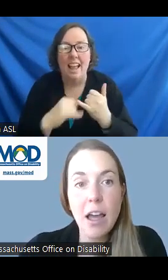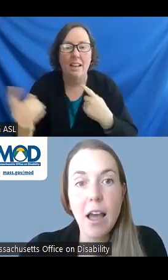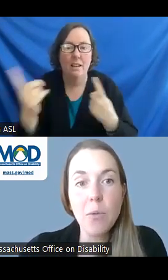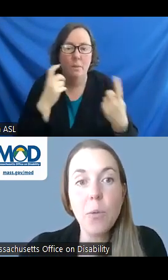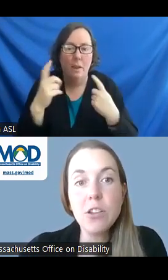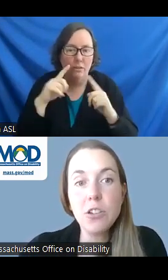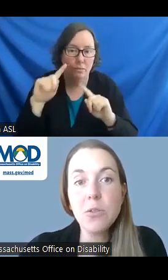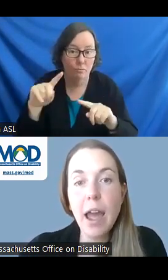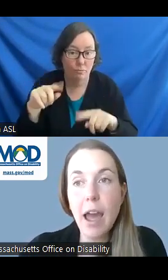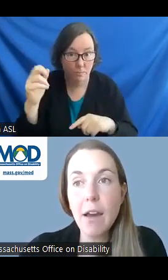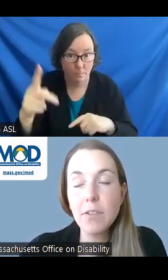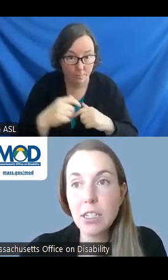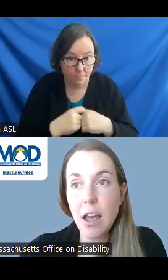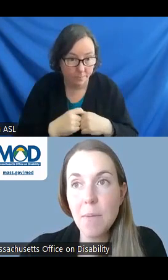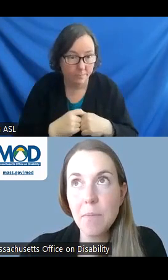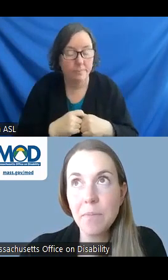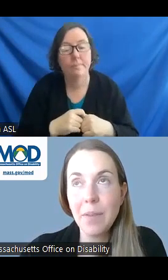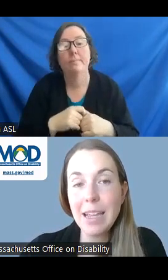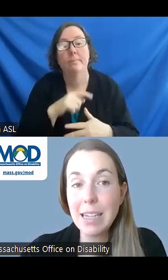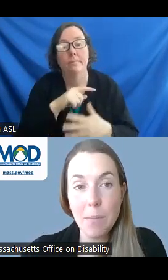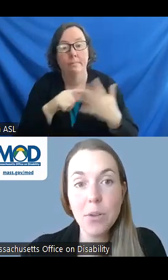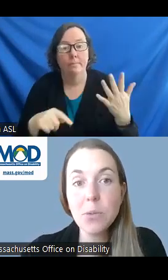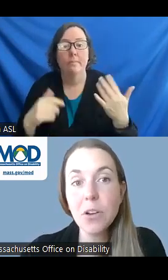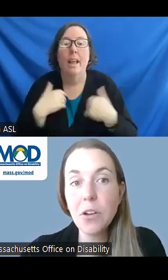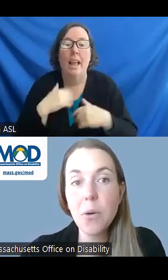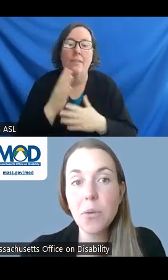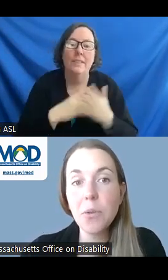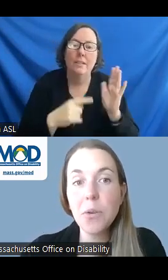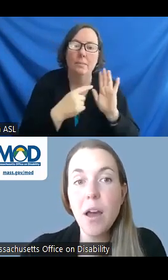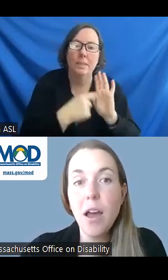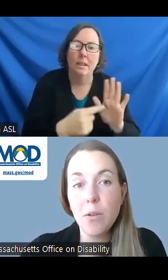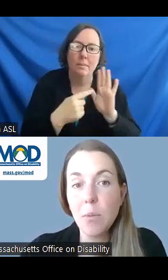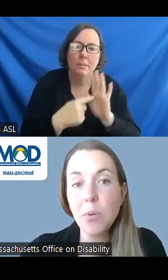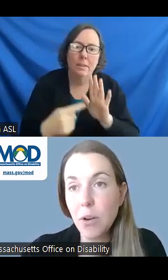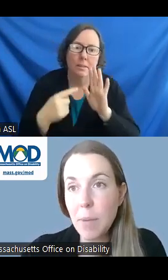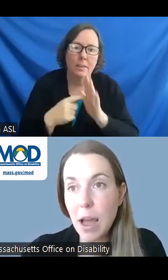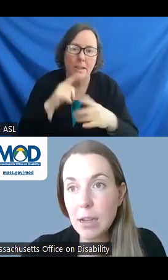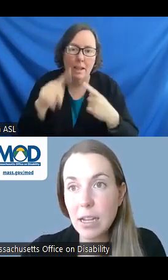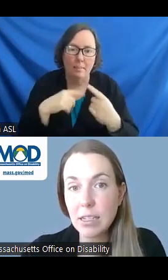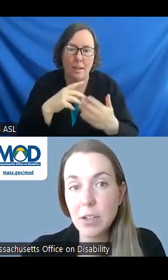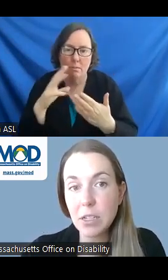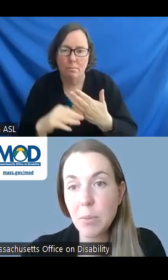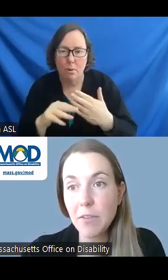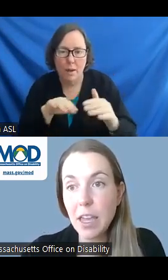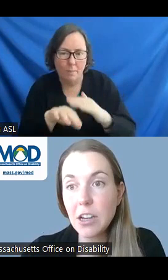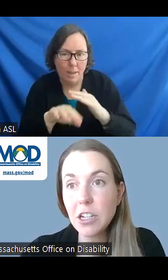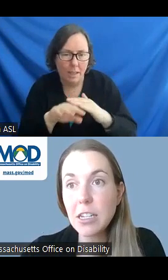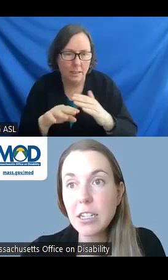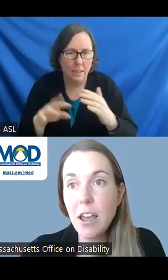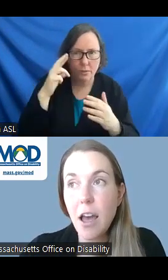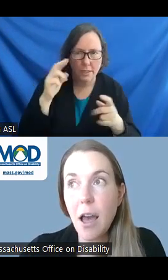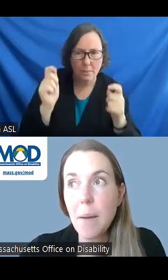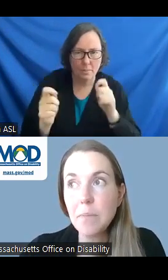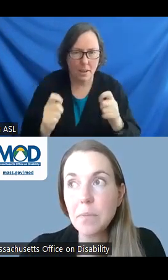end. We do have some examples we're going to go through around program access and reasonable